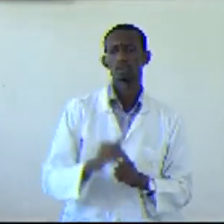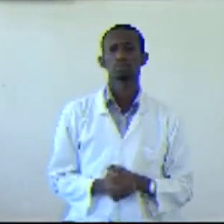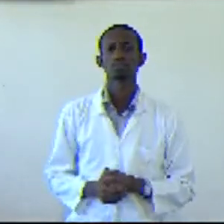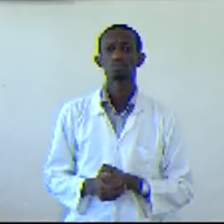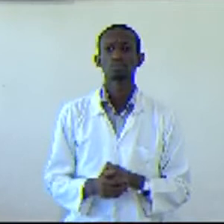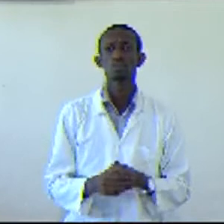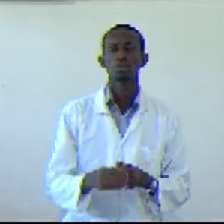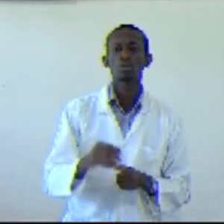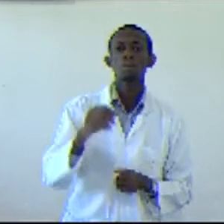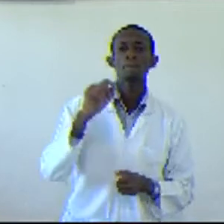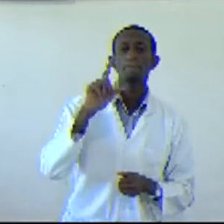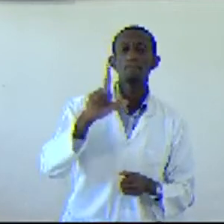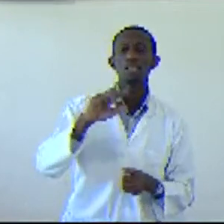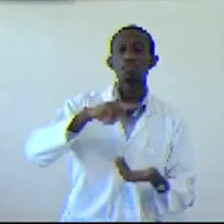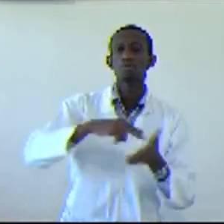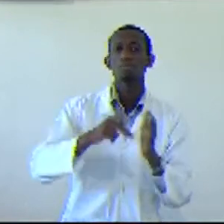a momentum.